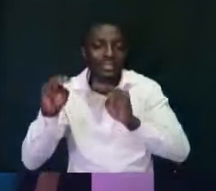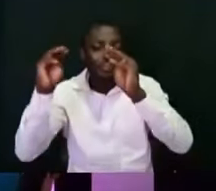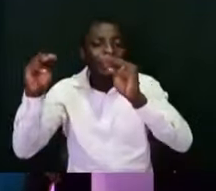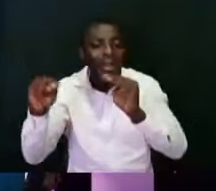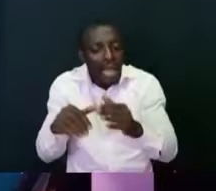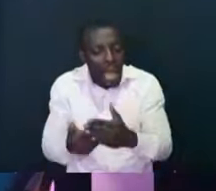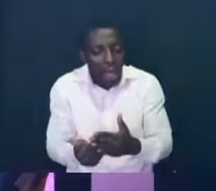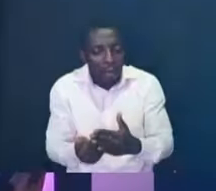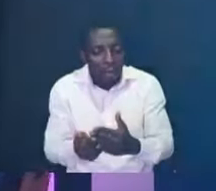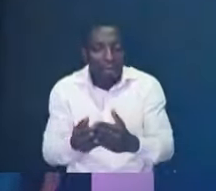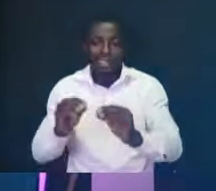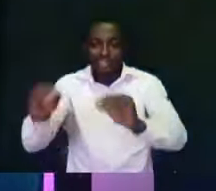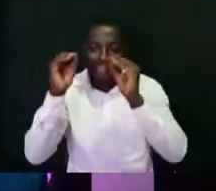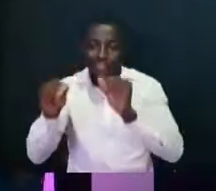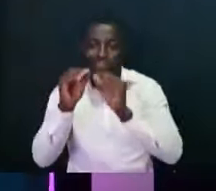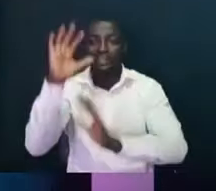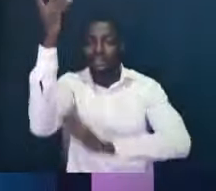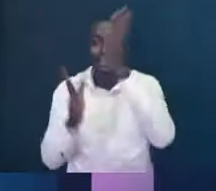anything. He didn't need a chalk.